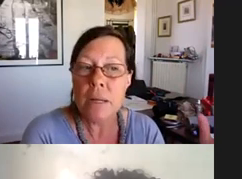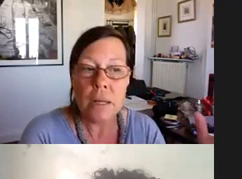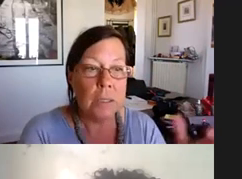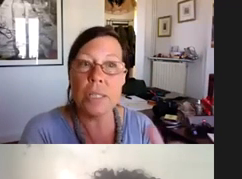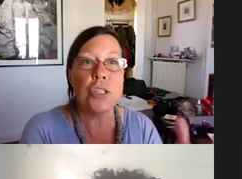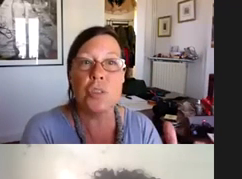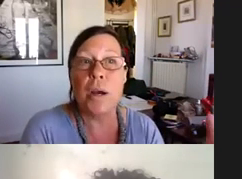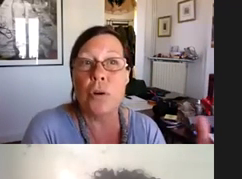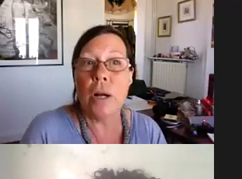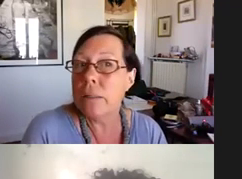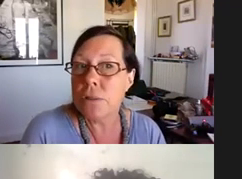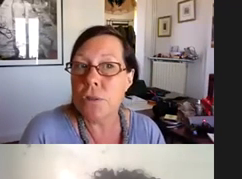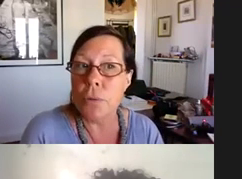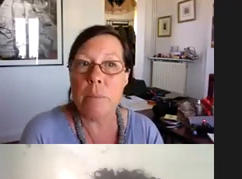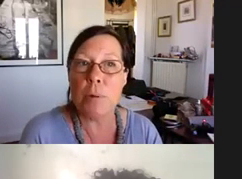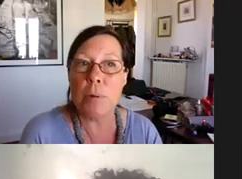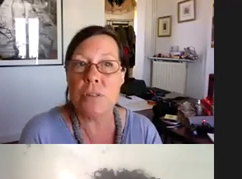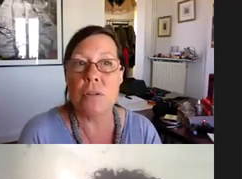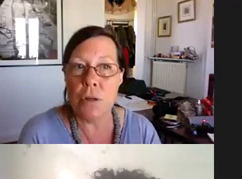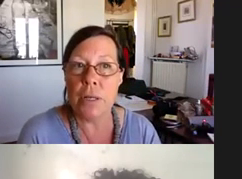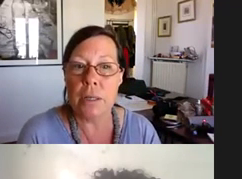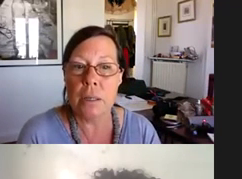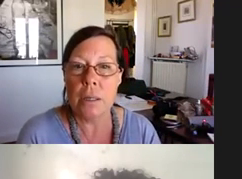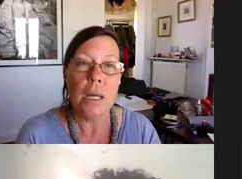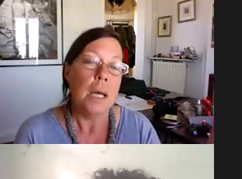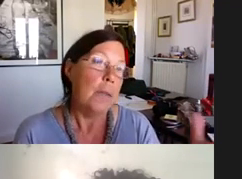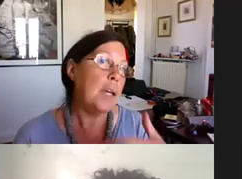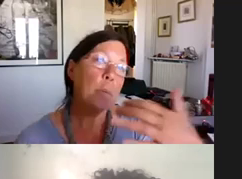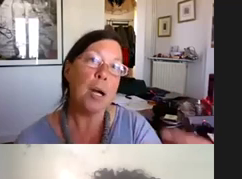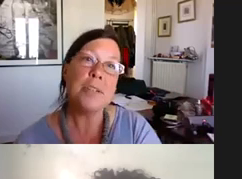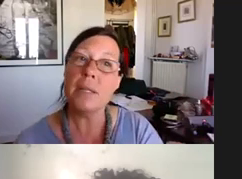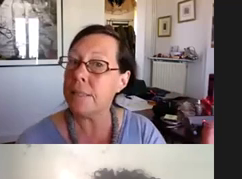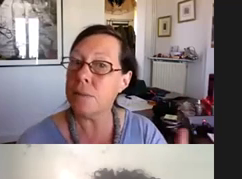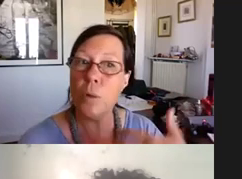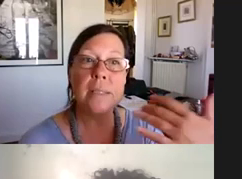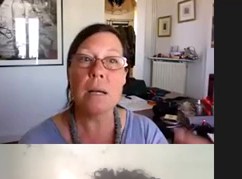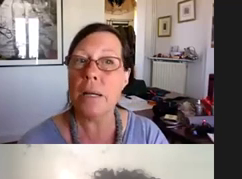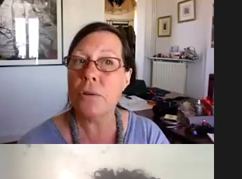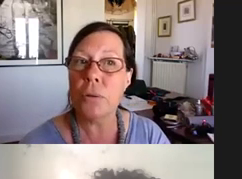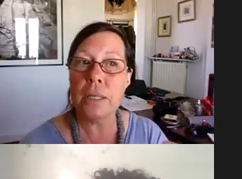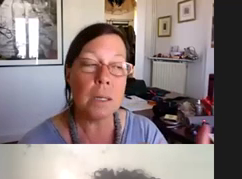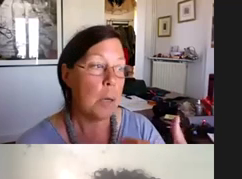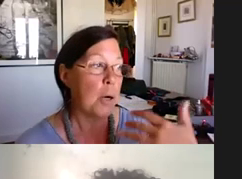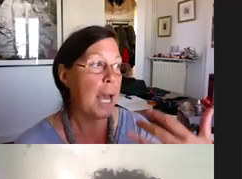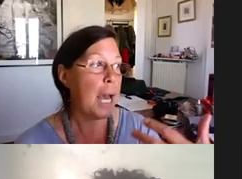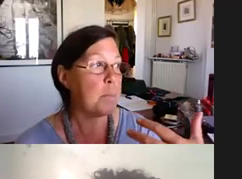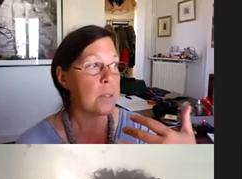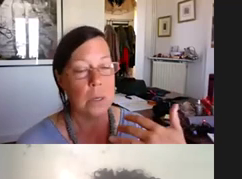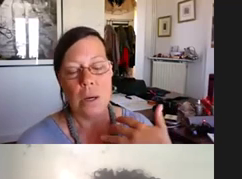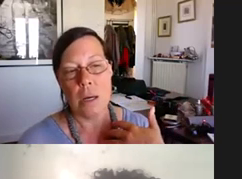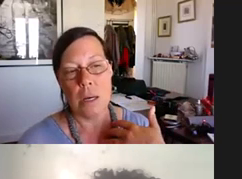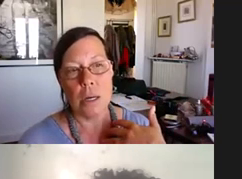made, such as whether or not to do in-person voting. The other part to this is, what is Ghana doing?